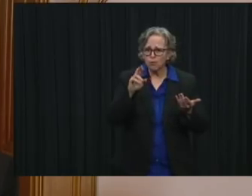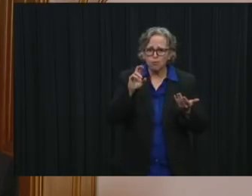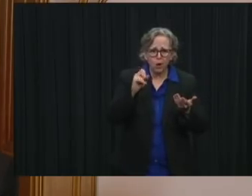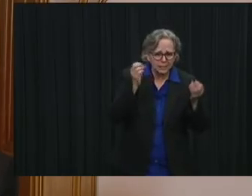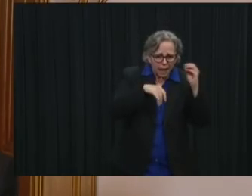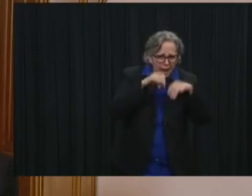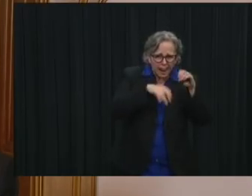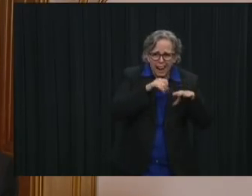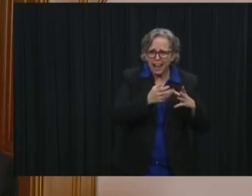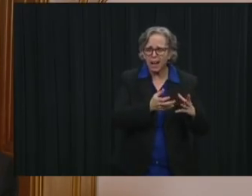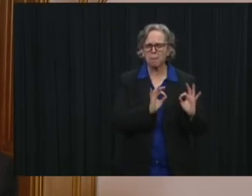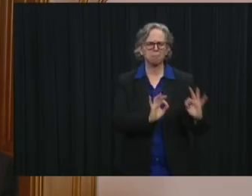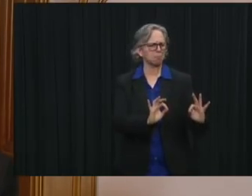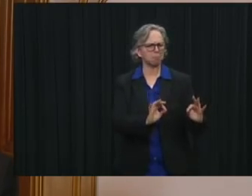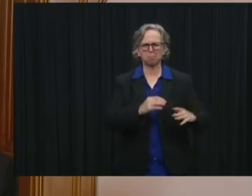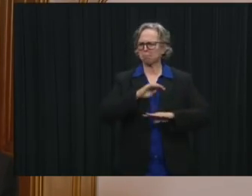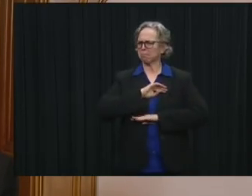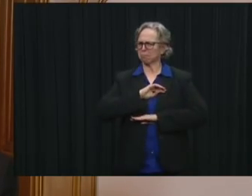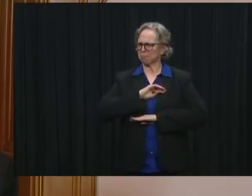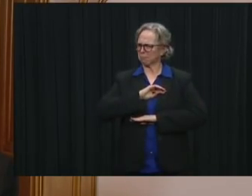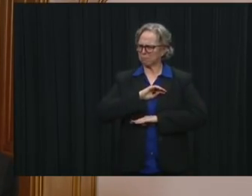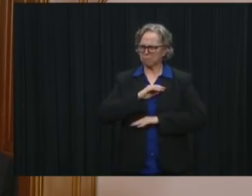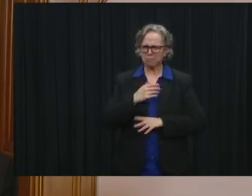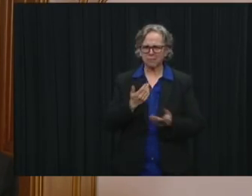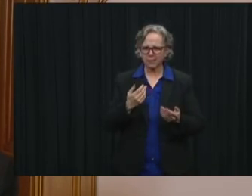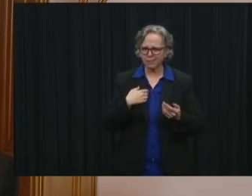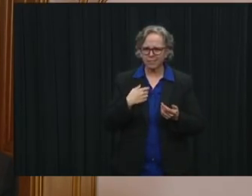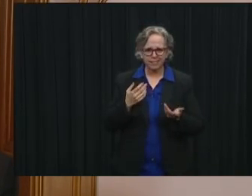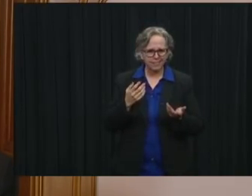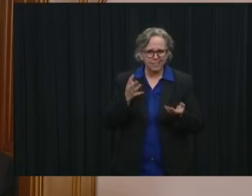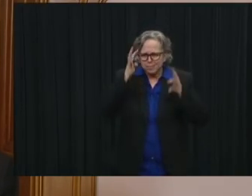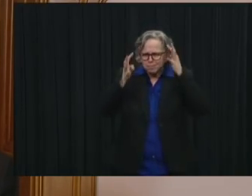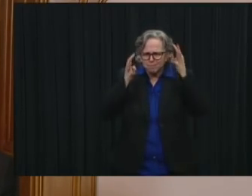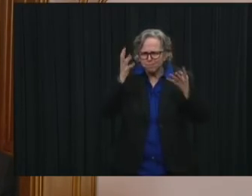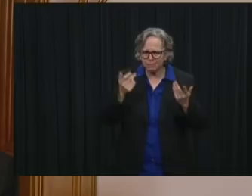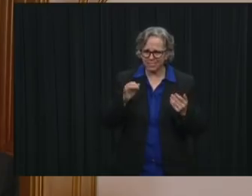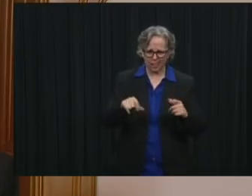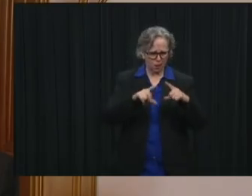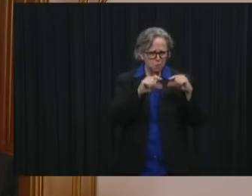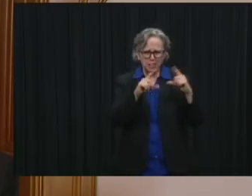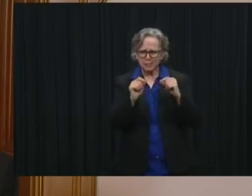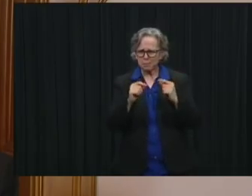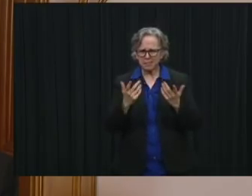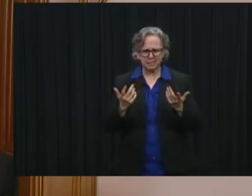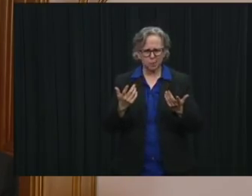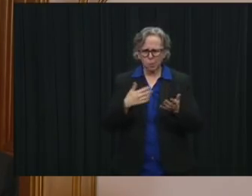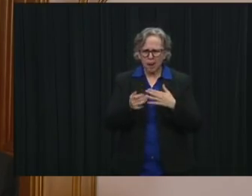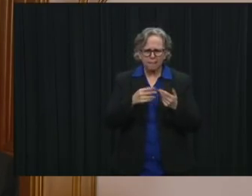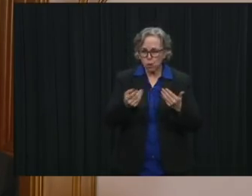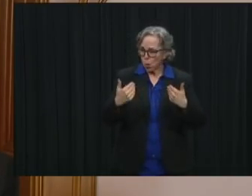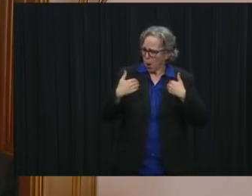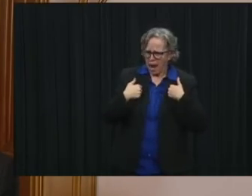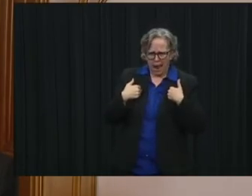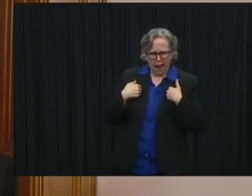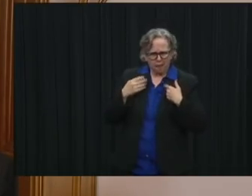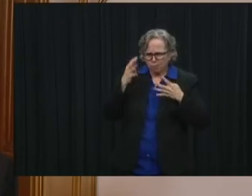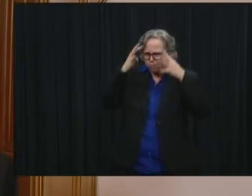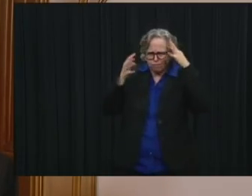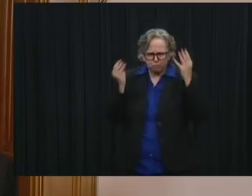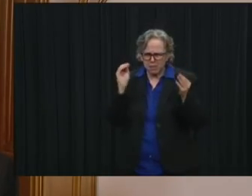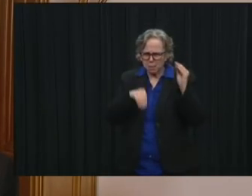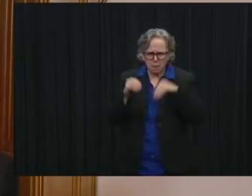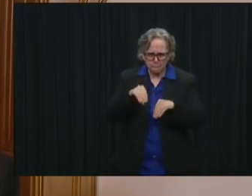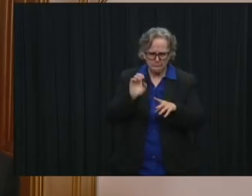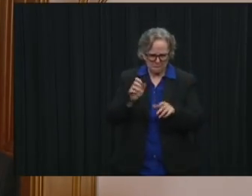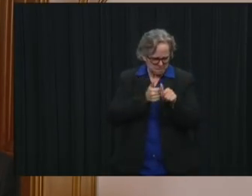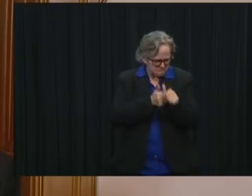And all these recipes, you know, you can use what you have. You know, we don't have to follow a recipe exactly,